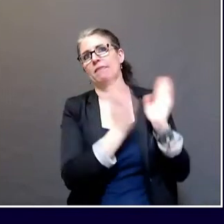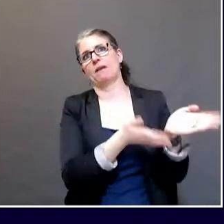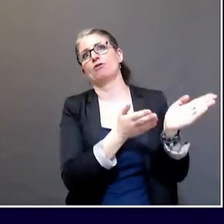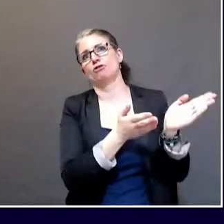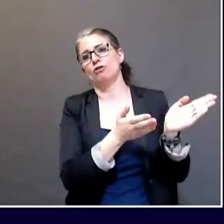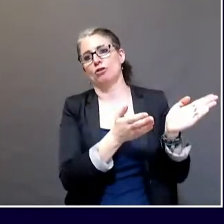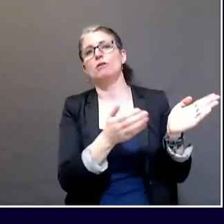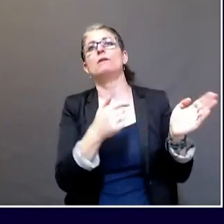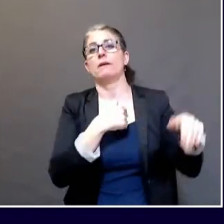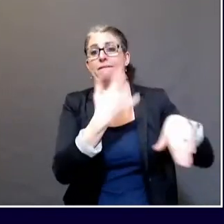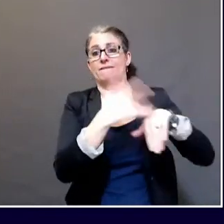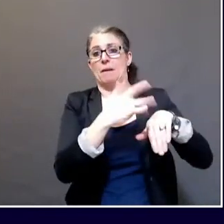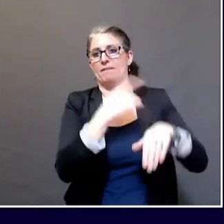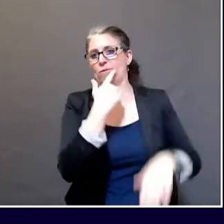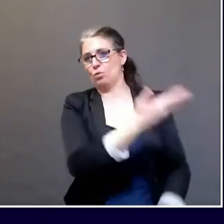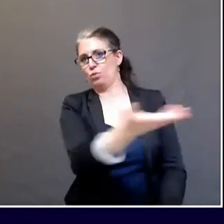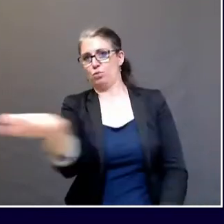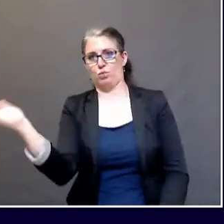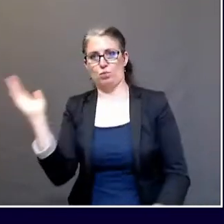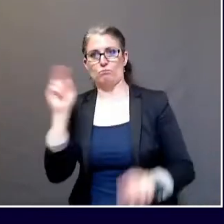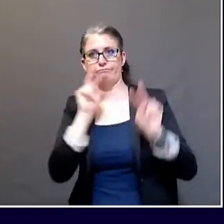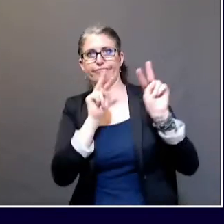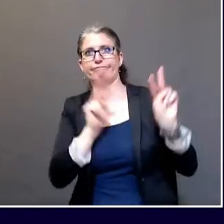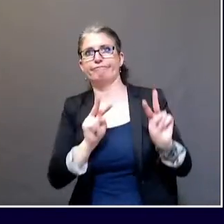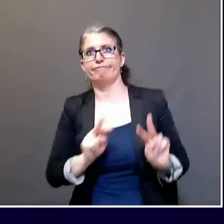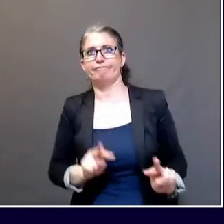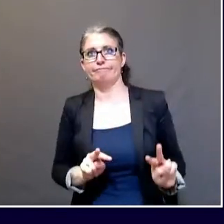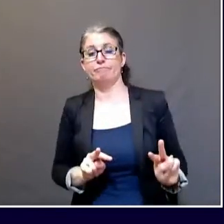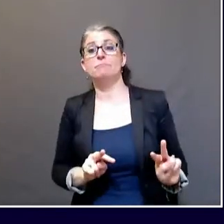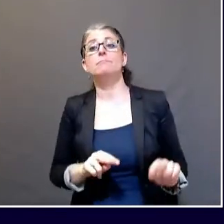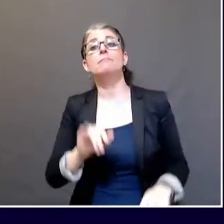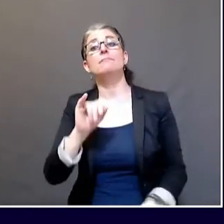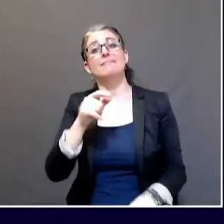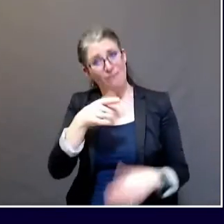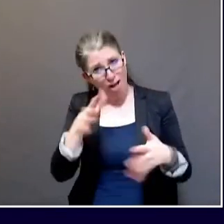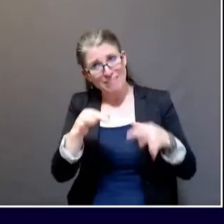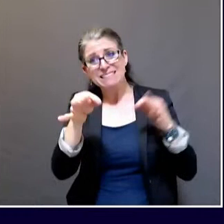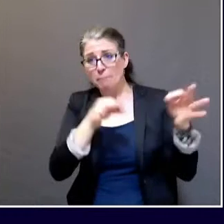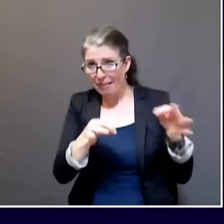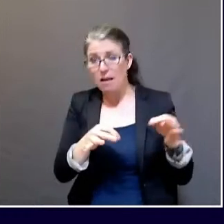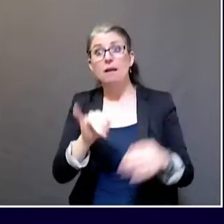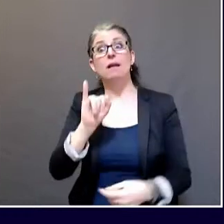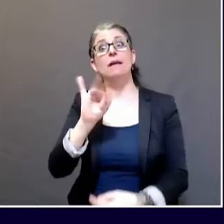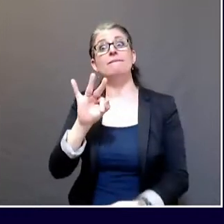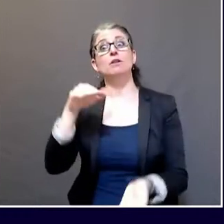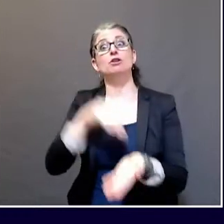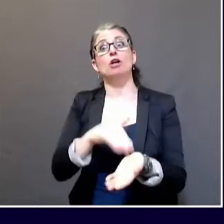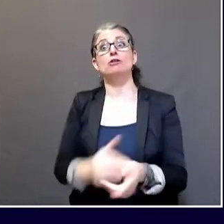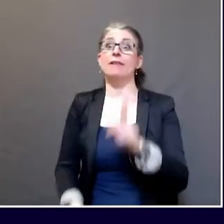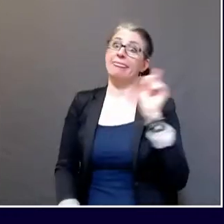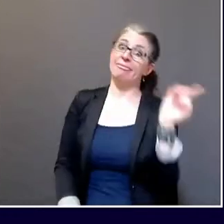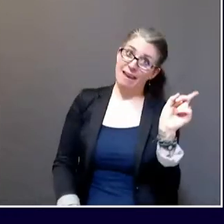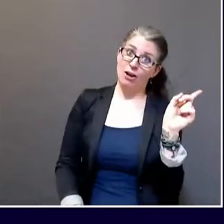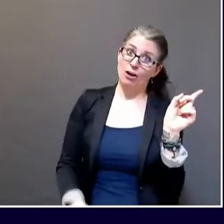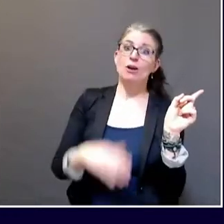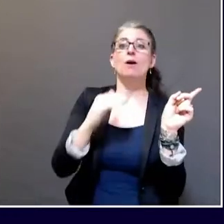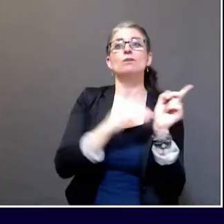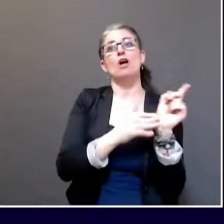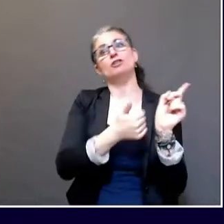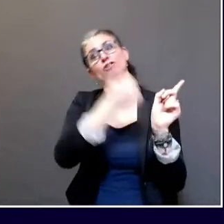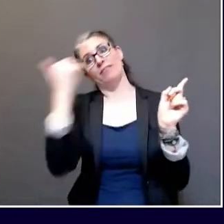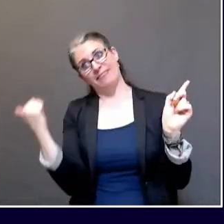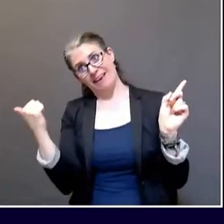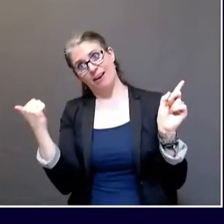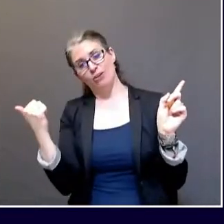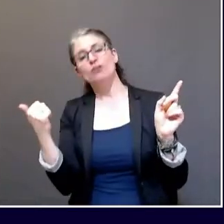their usual healthcare provider is, because we do recognize that people want vaccines. Some people don't have a healthcare provider,